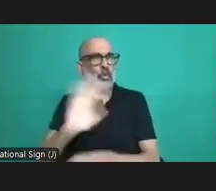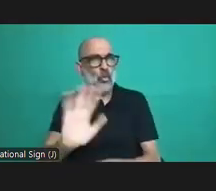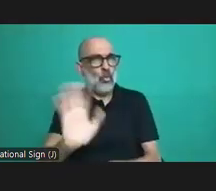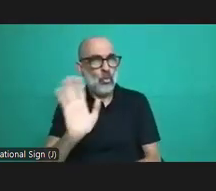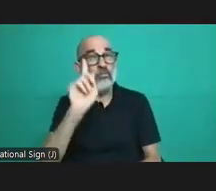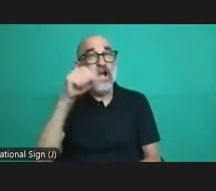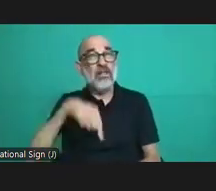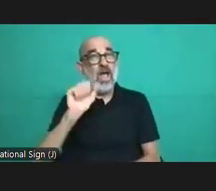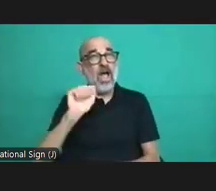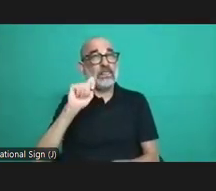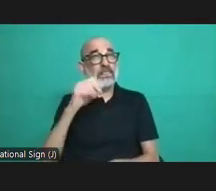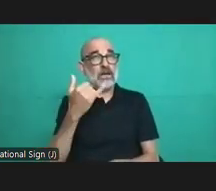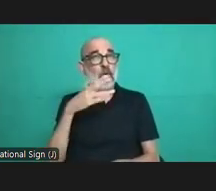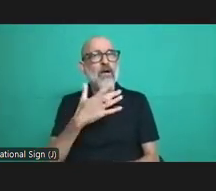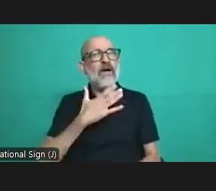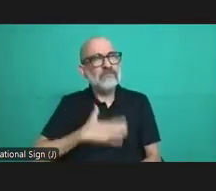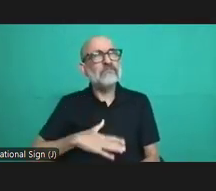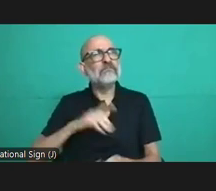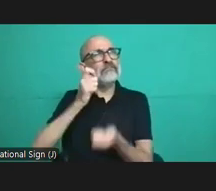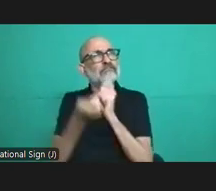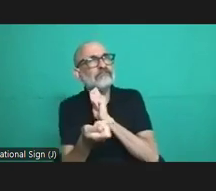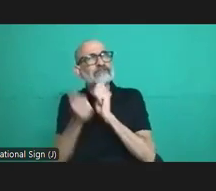a function of public health. It provides